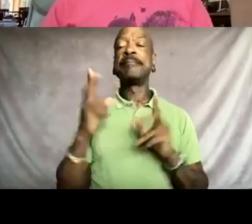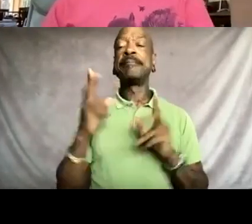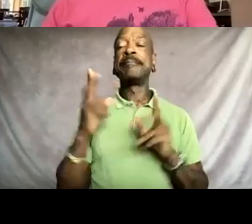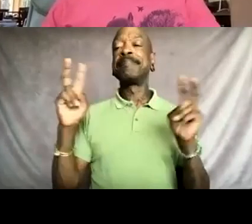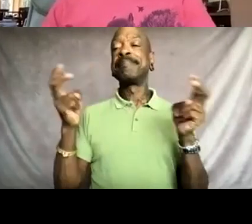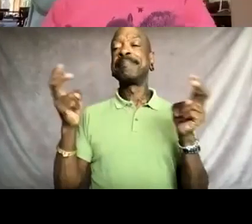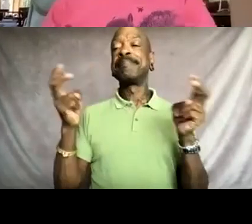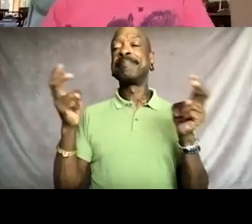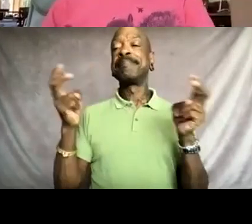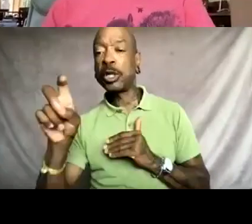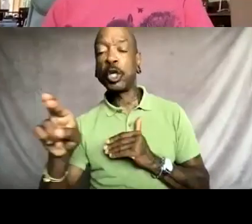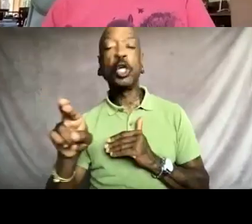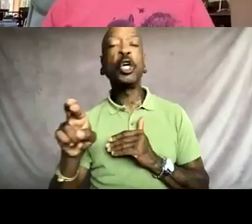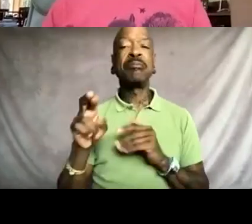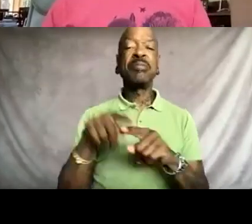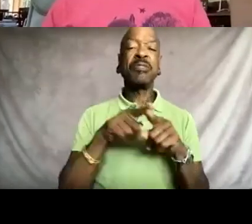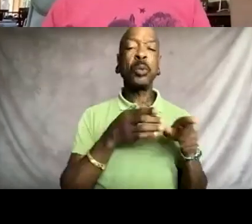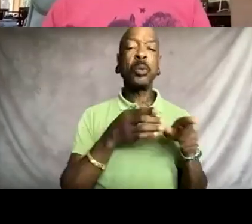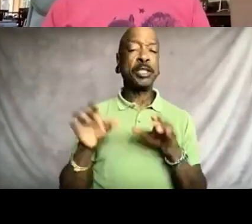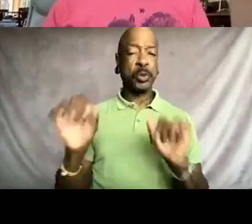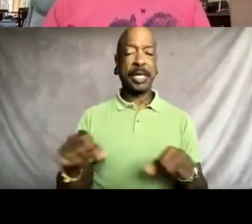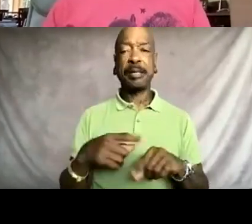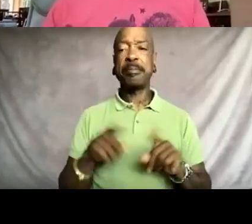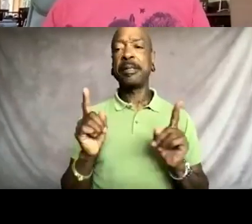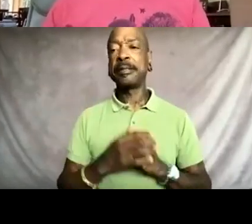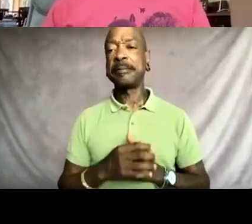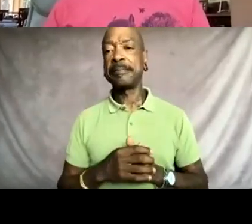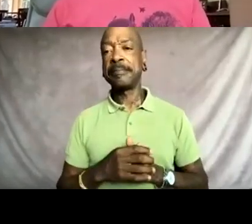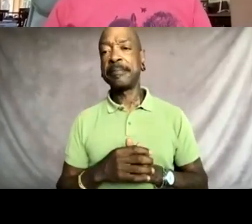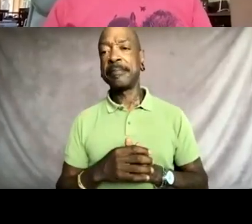go into, but it is safer if you're a 501c3.